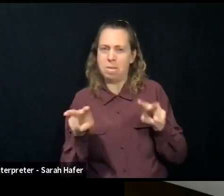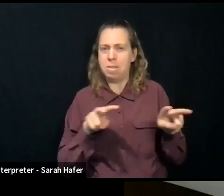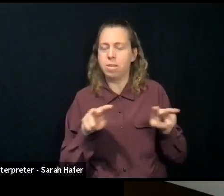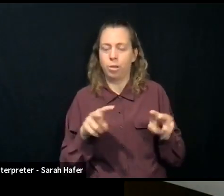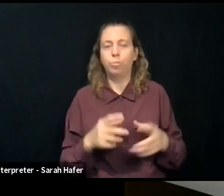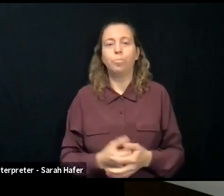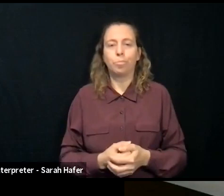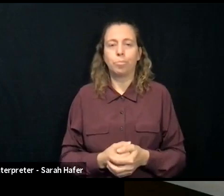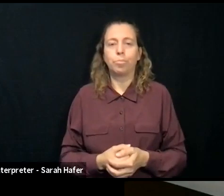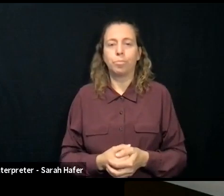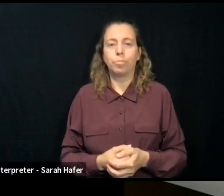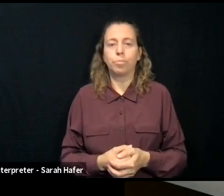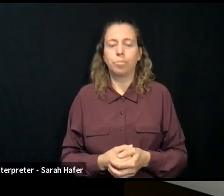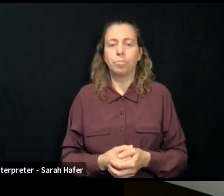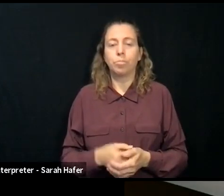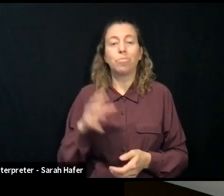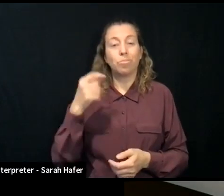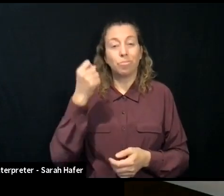very challenging question.